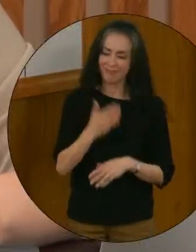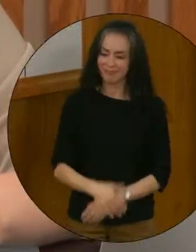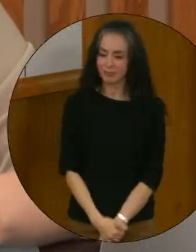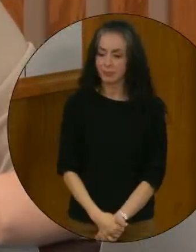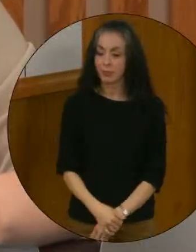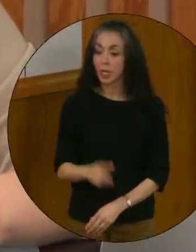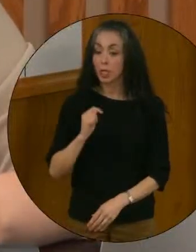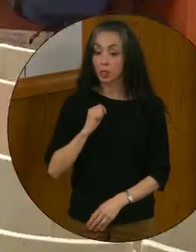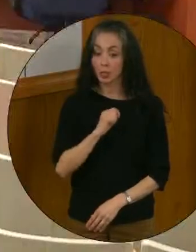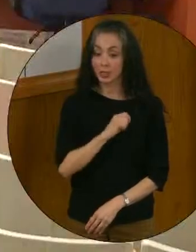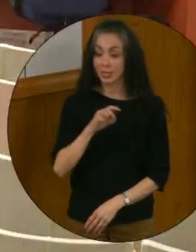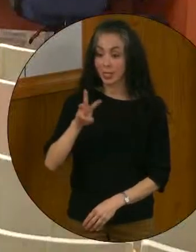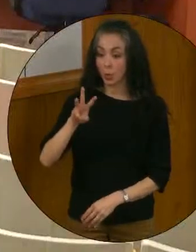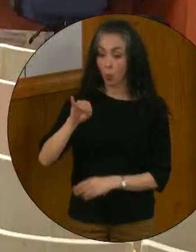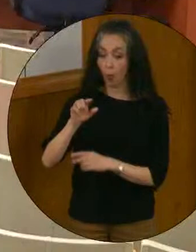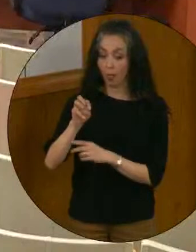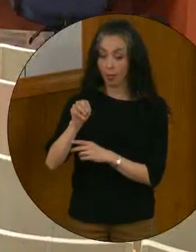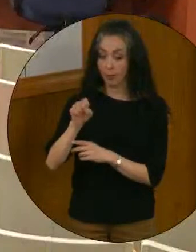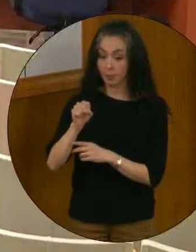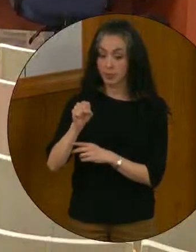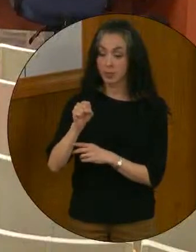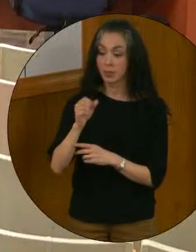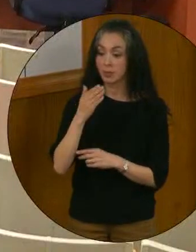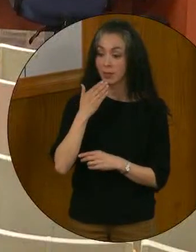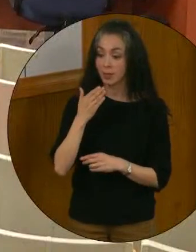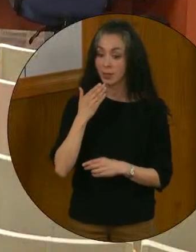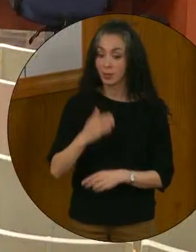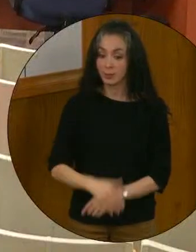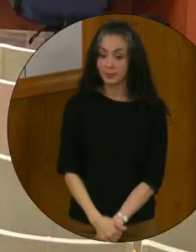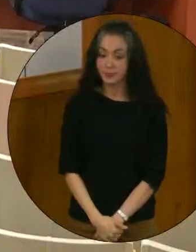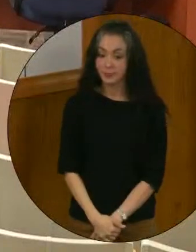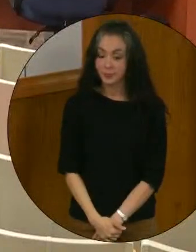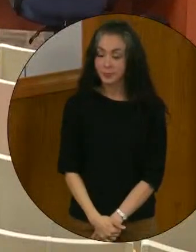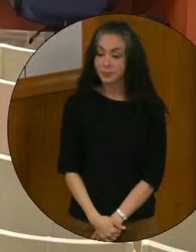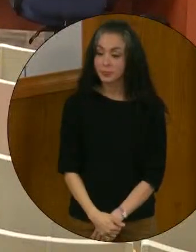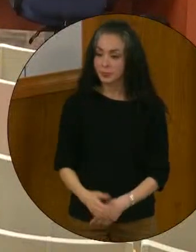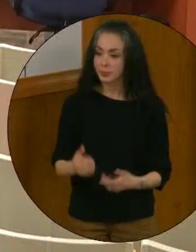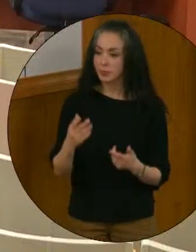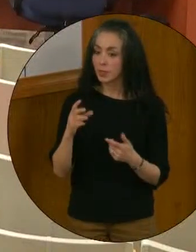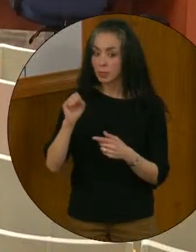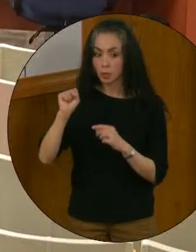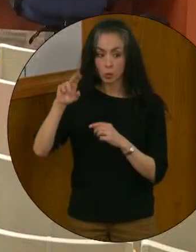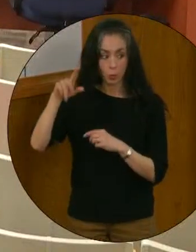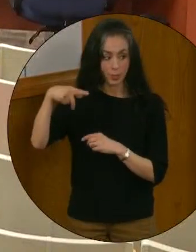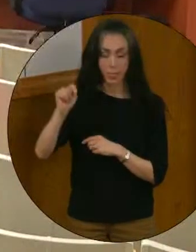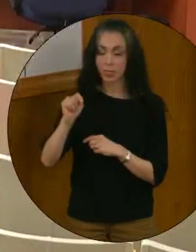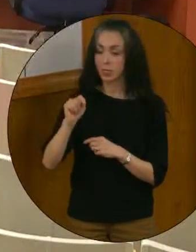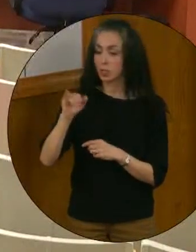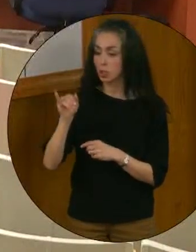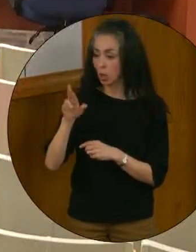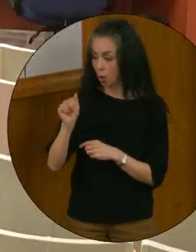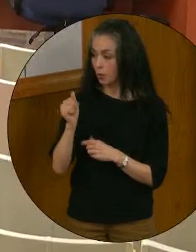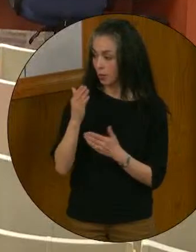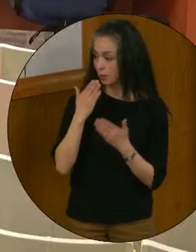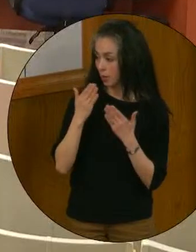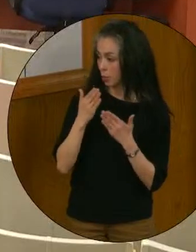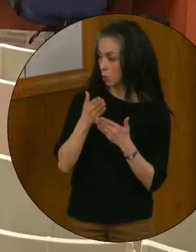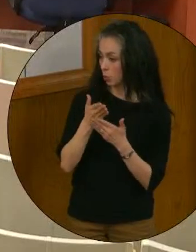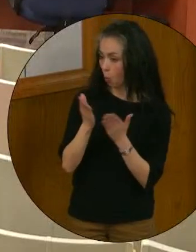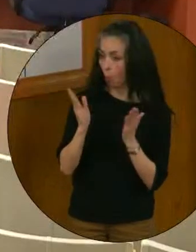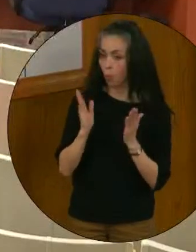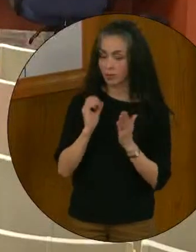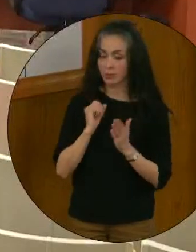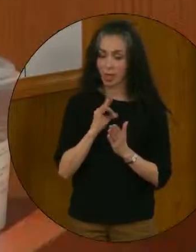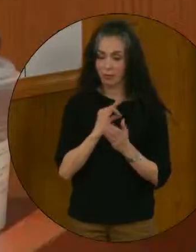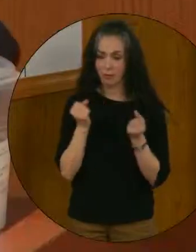Trustee Williams? Thank you, Madam President. Thank you, Dr. Rafalski, for doing this, and Superintendent Jara, and like your entire staff. There's a whole bunch of